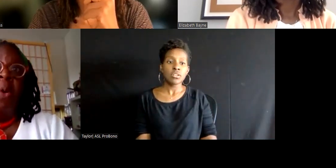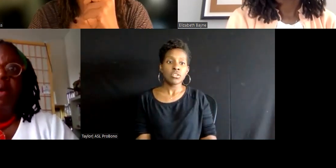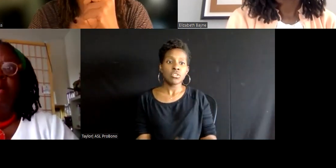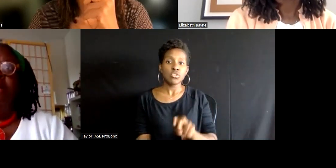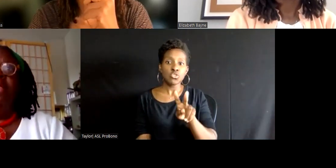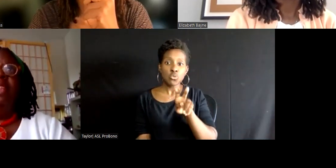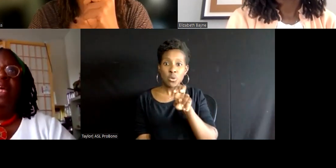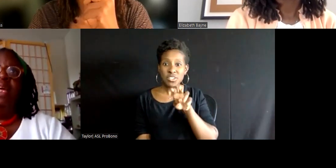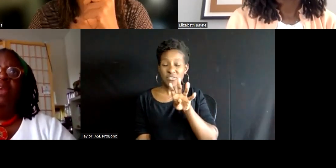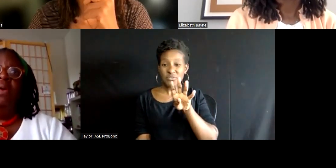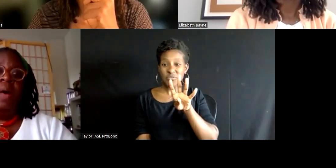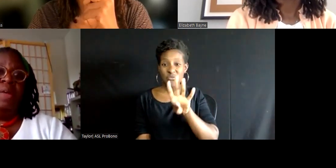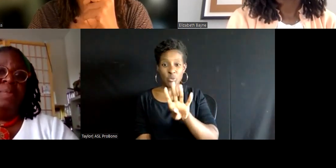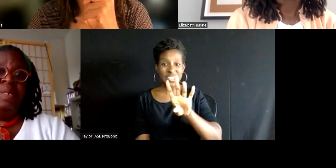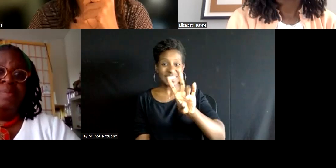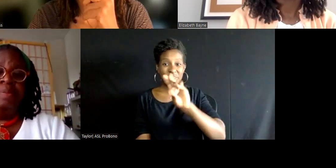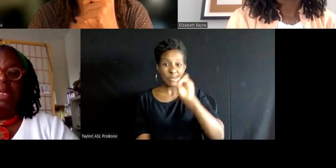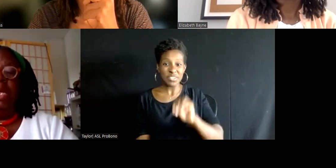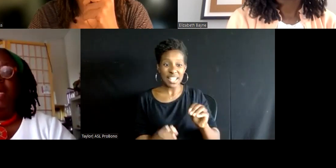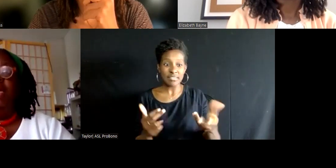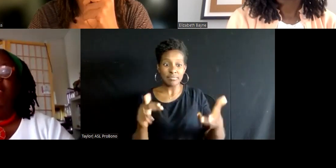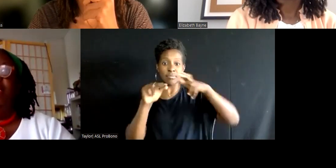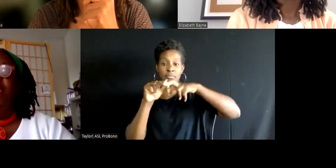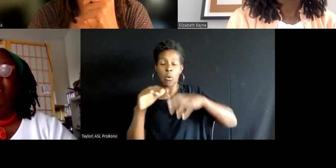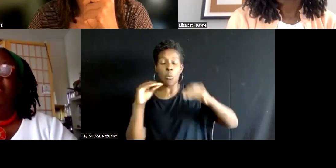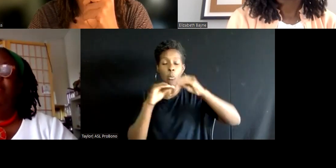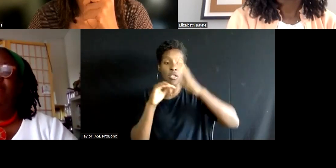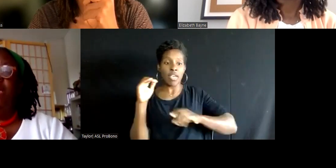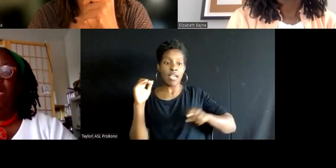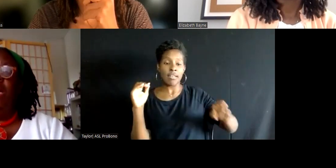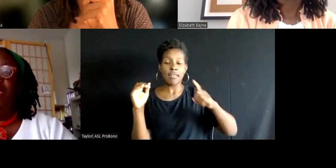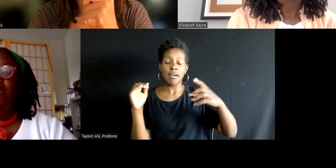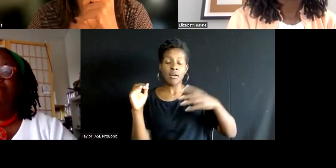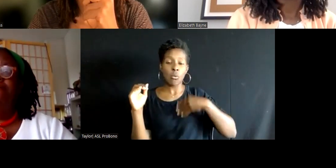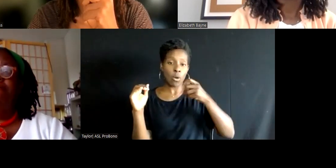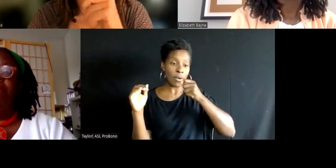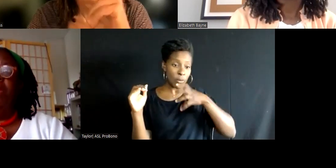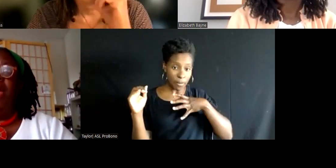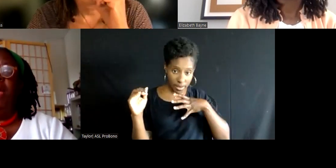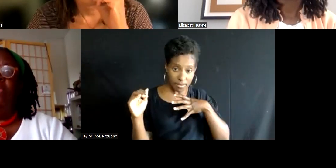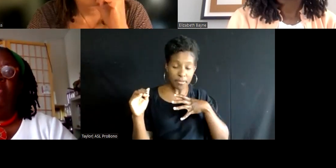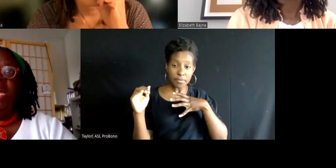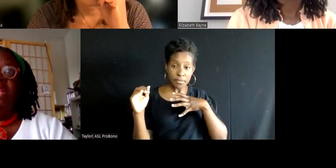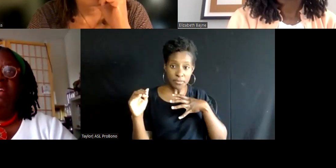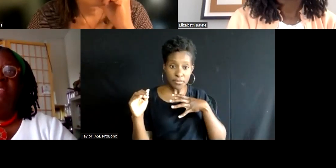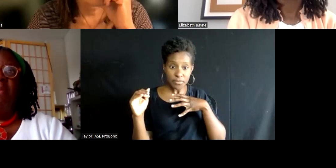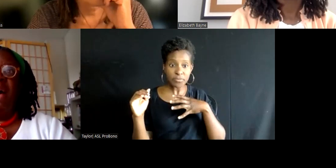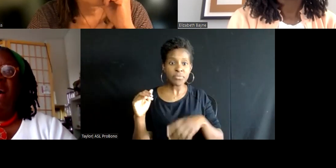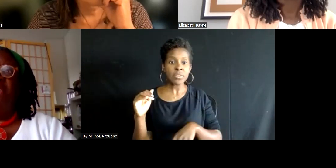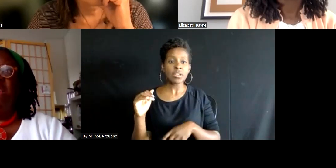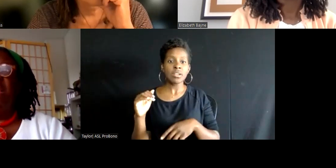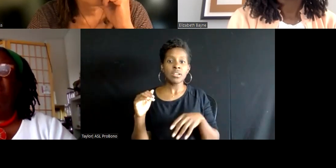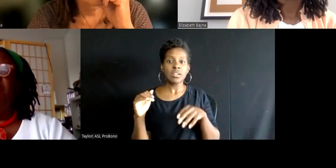247% more than white women. It is at a rate